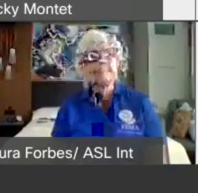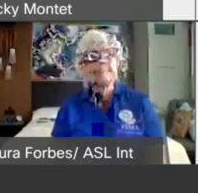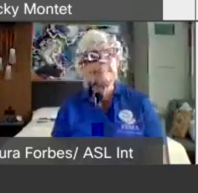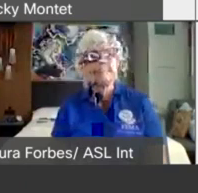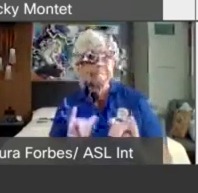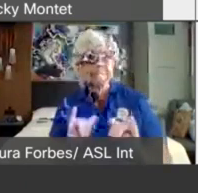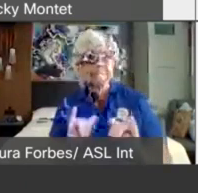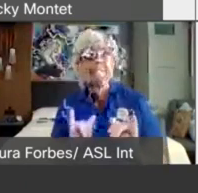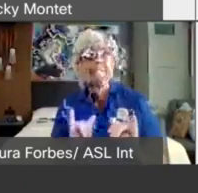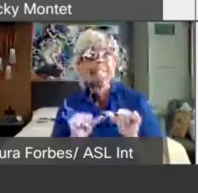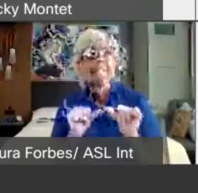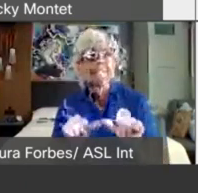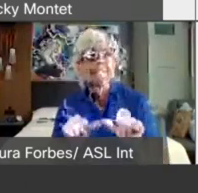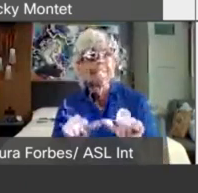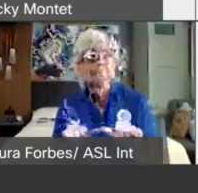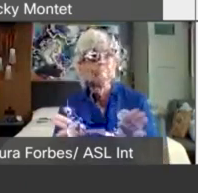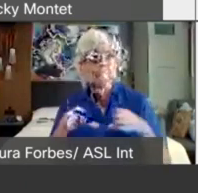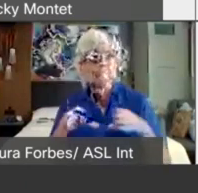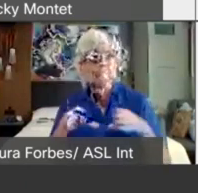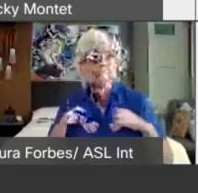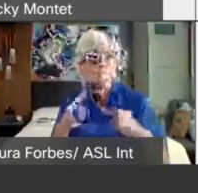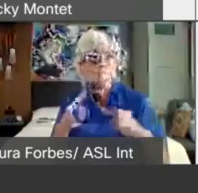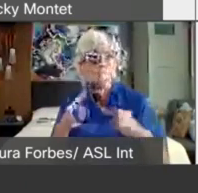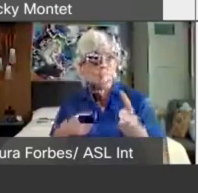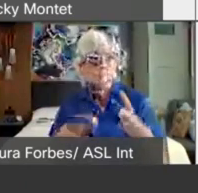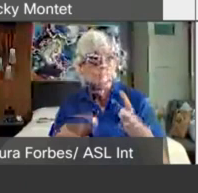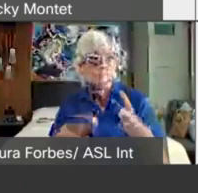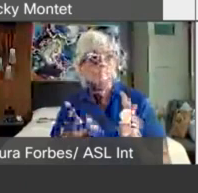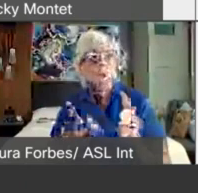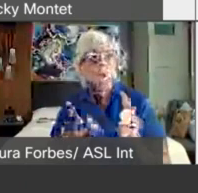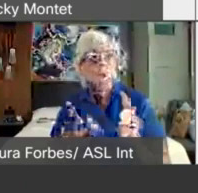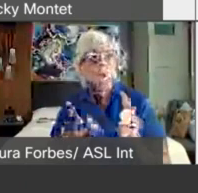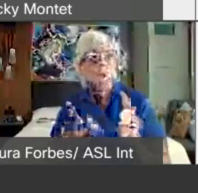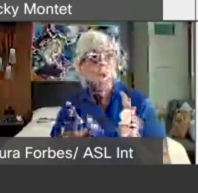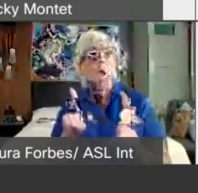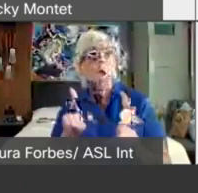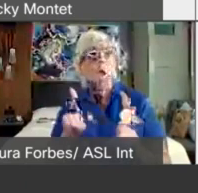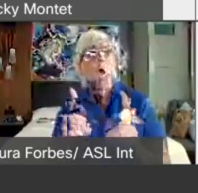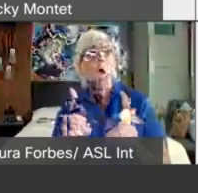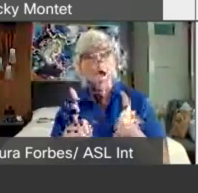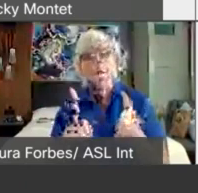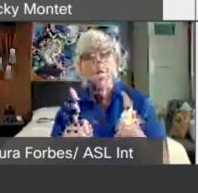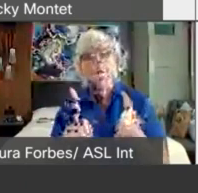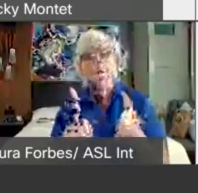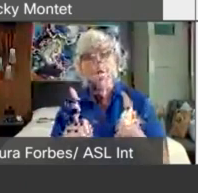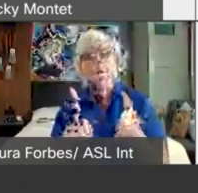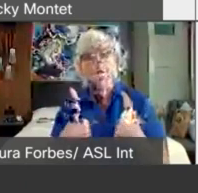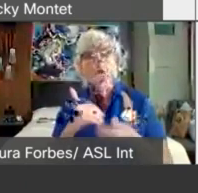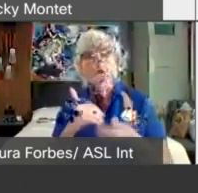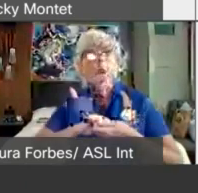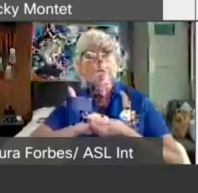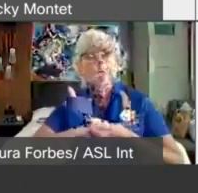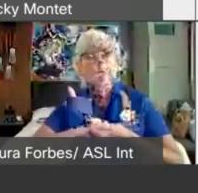take questions, but I just want to let you know that we do have a partner on